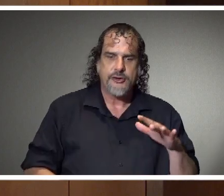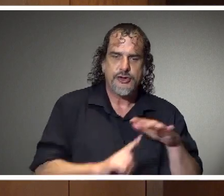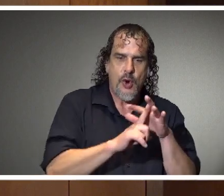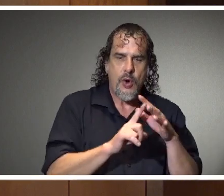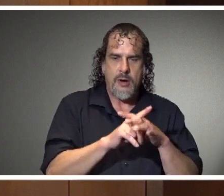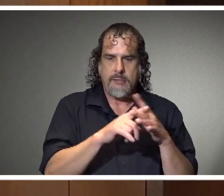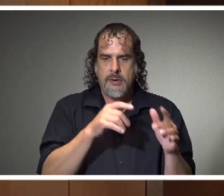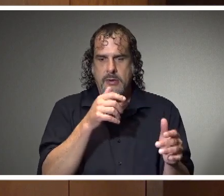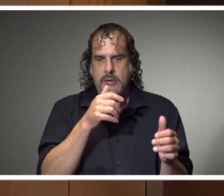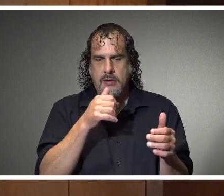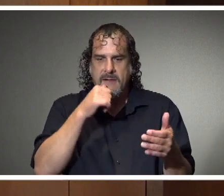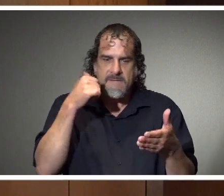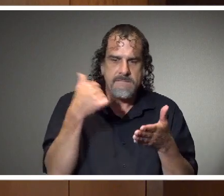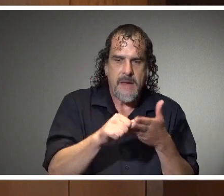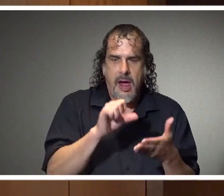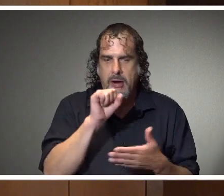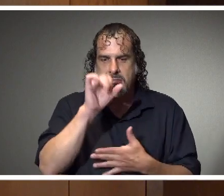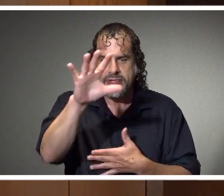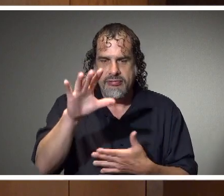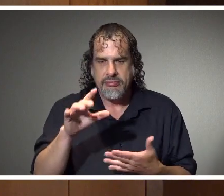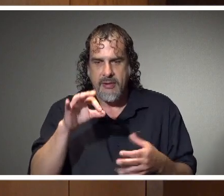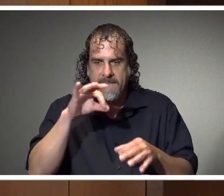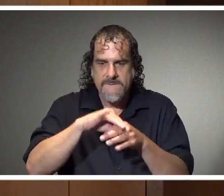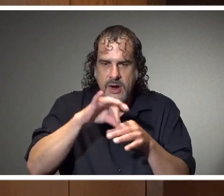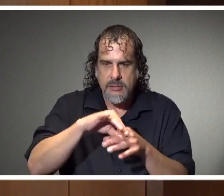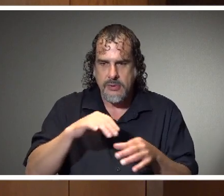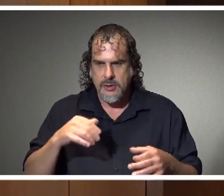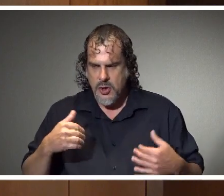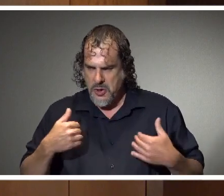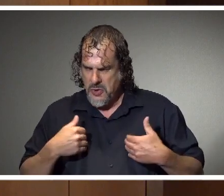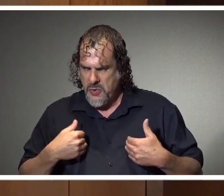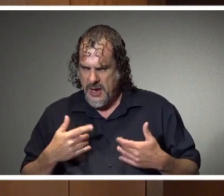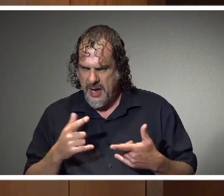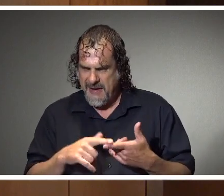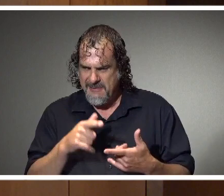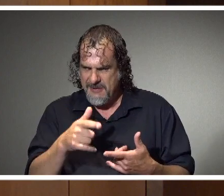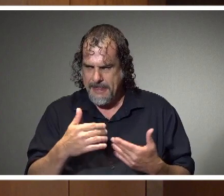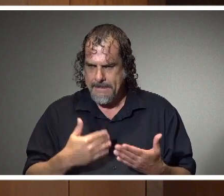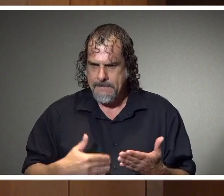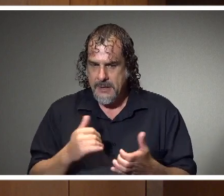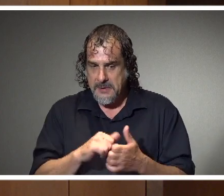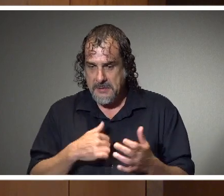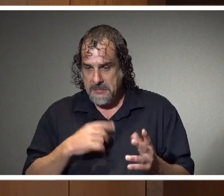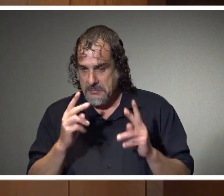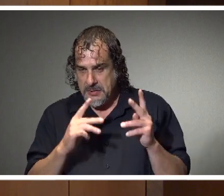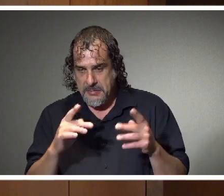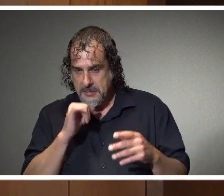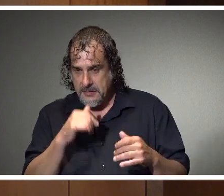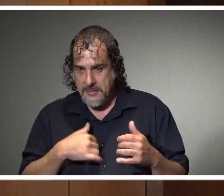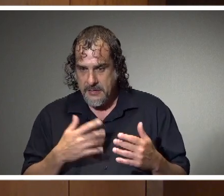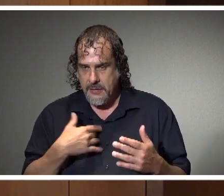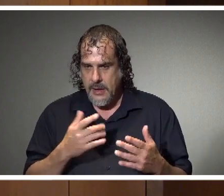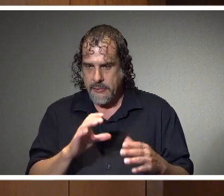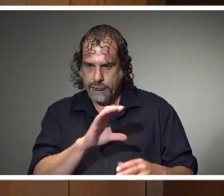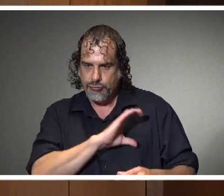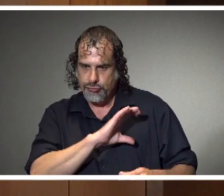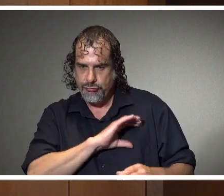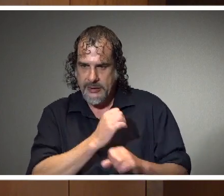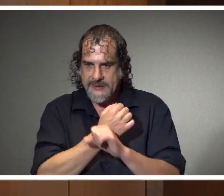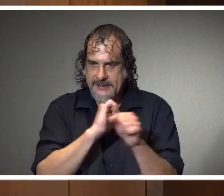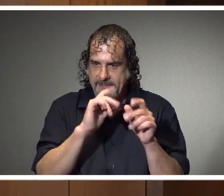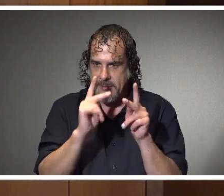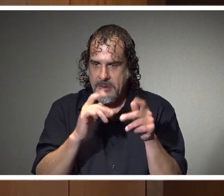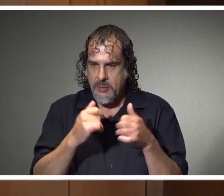not vote by mail? They said if there's an existing framework, what would be the concern of adding that safety option of